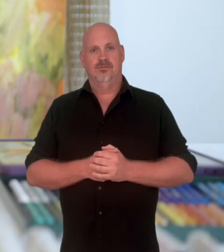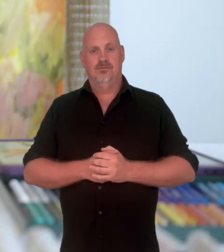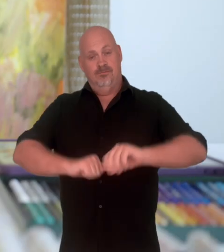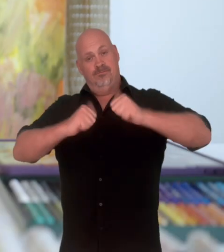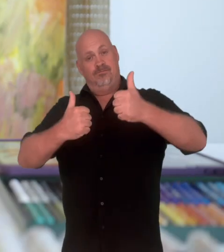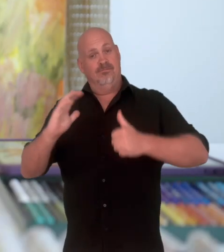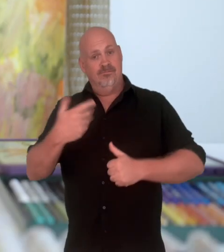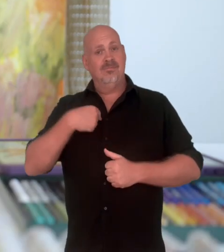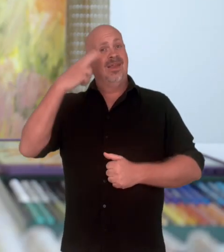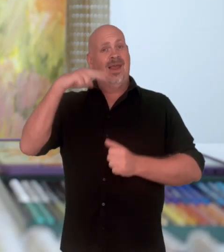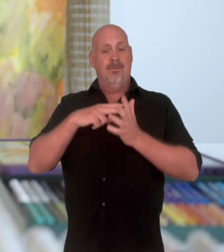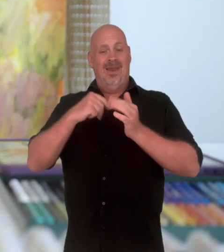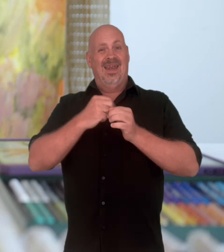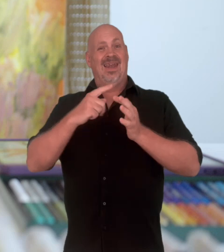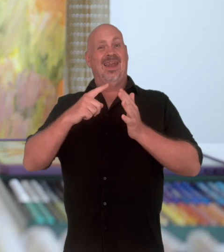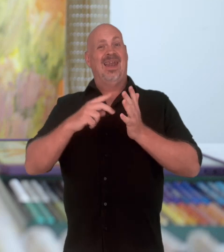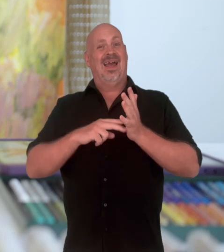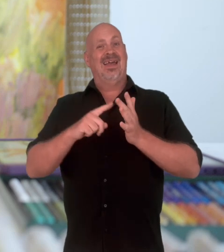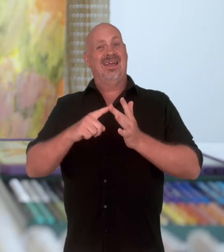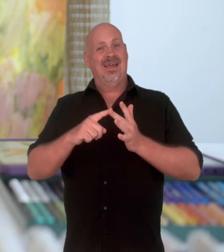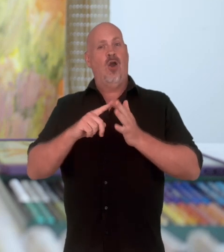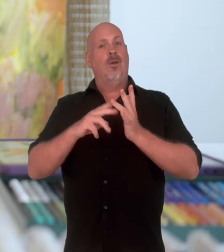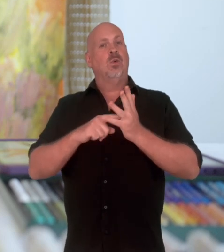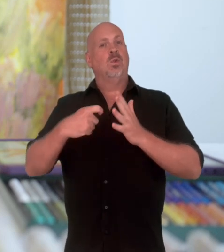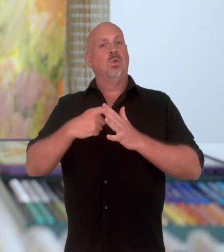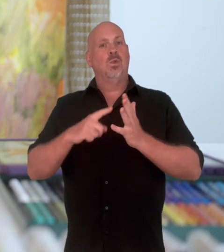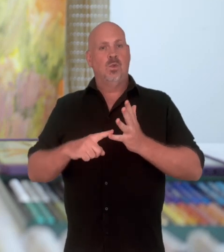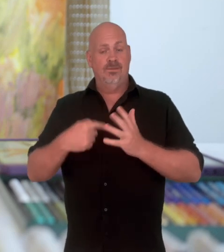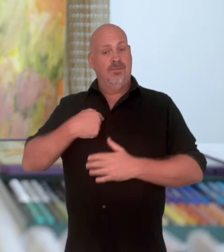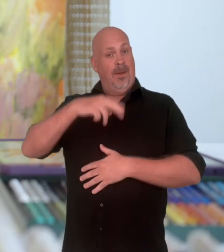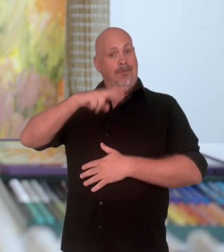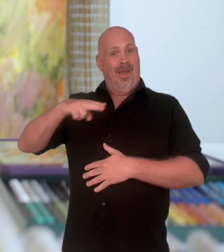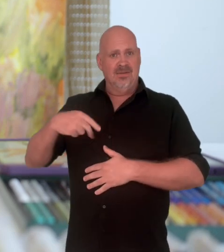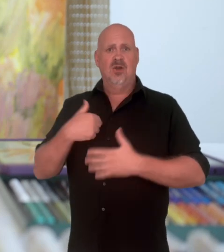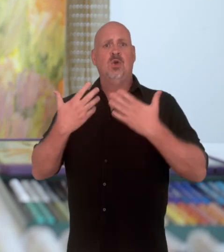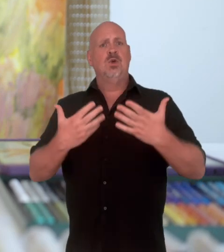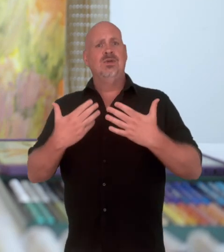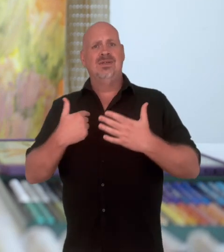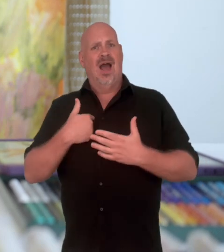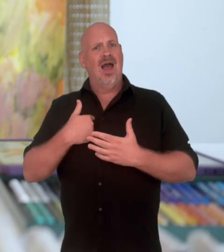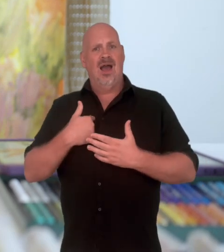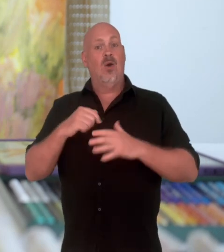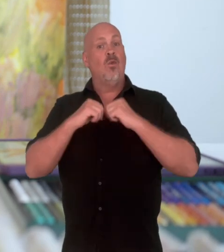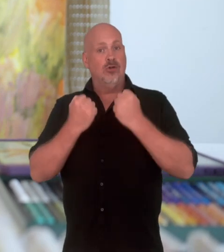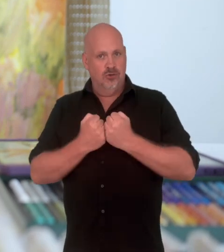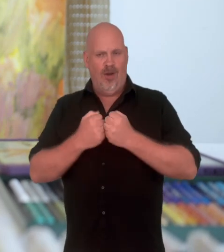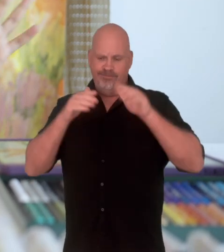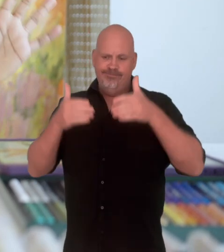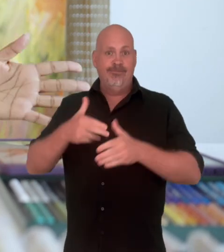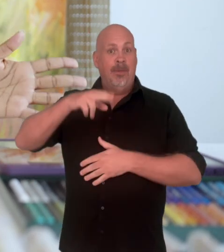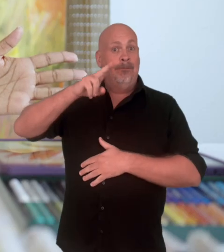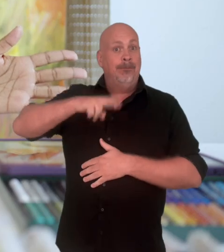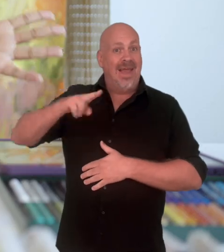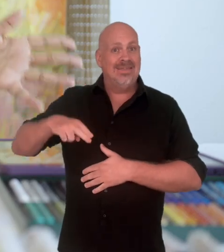Hello everyone, my name is Nengi Omuku, I'm a painter, and today we'll be doing a workshop where we'll be painting